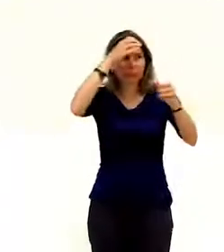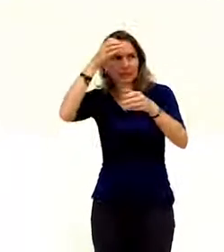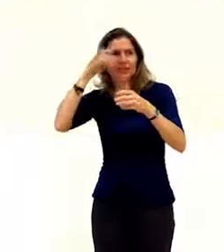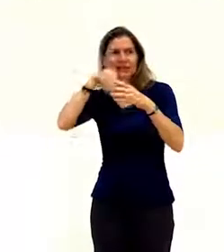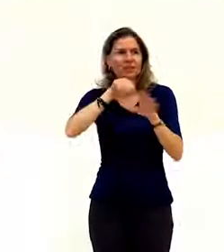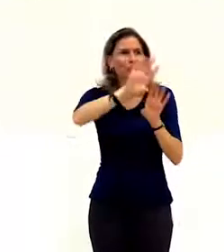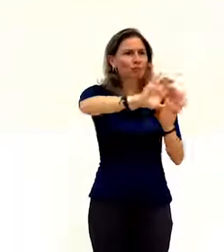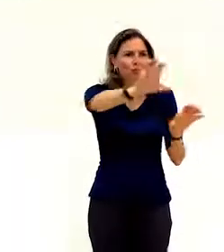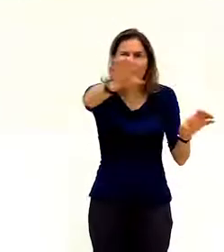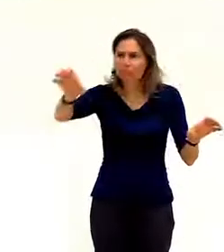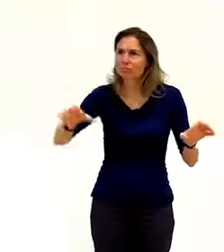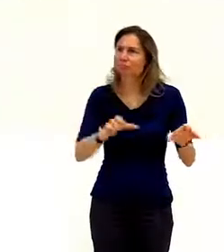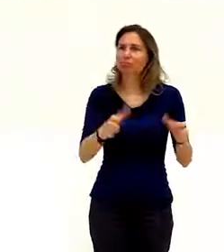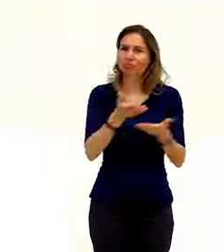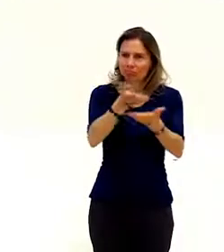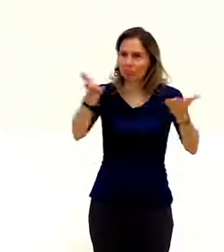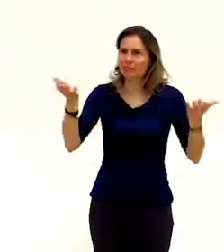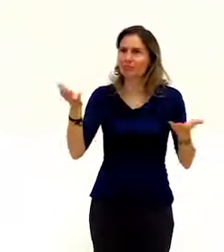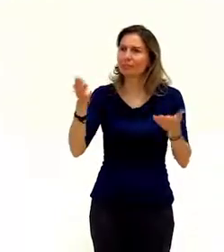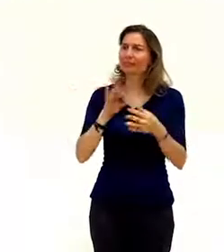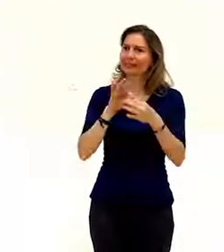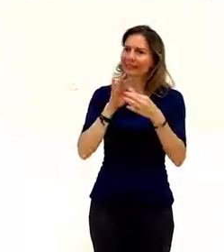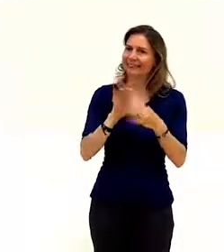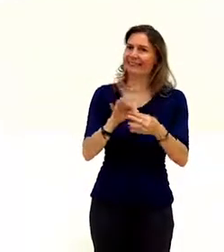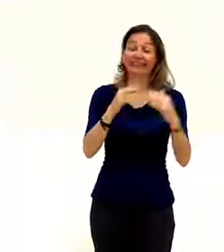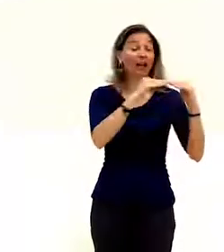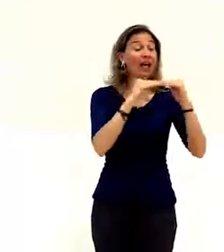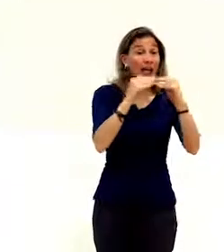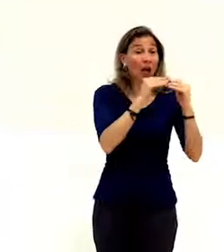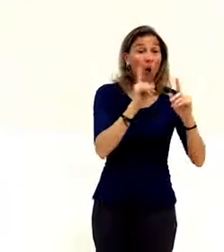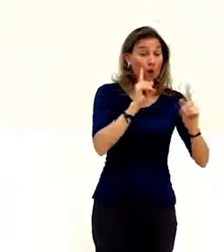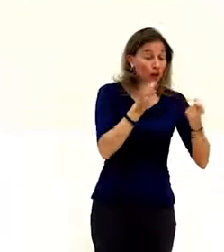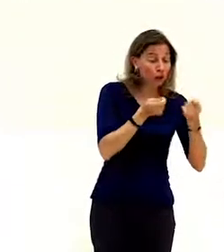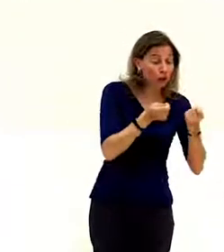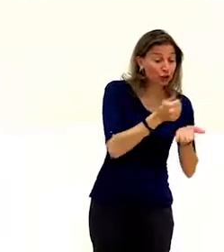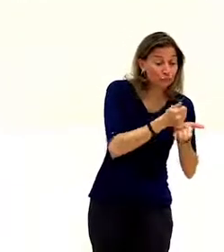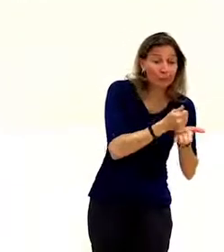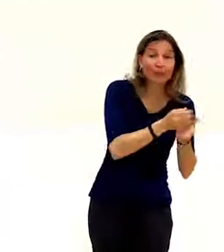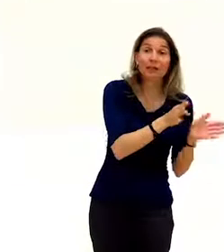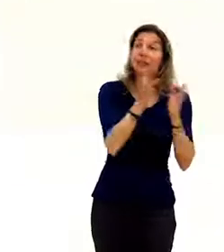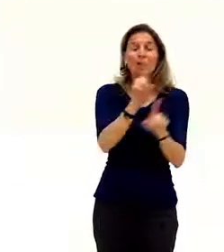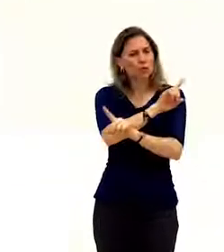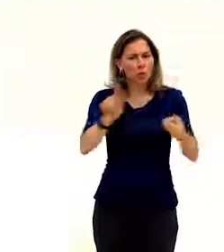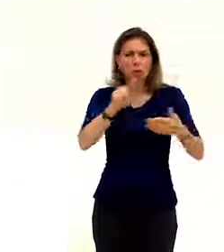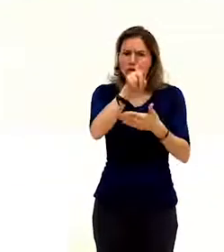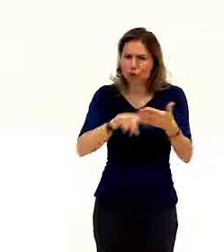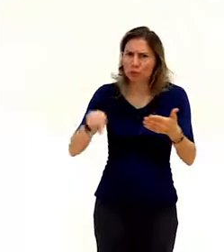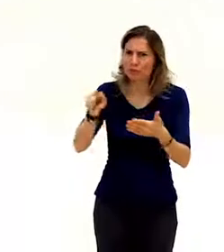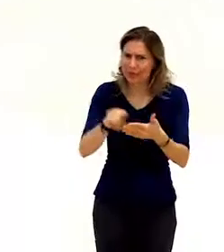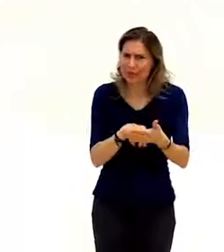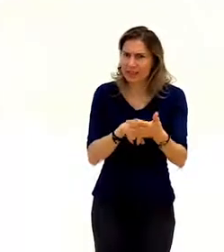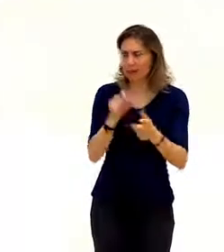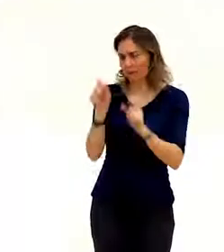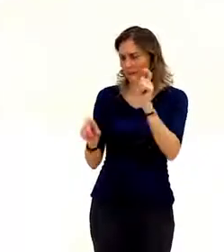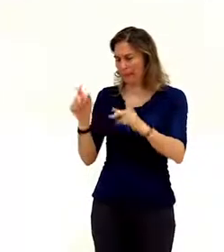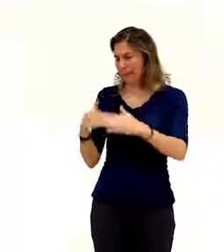States about issues on equal treatment and non-discrimination of